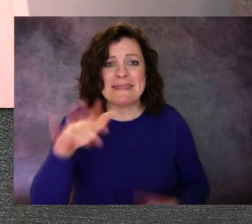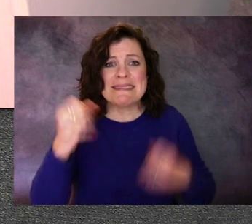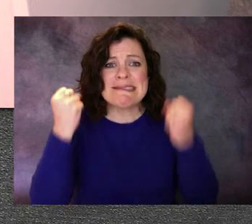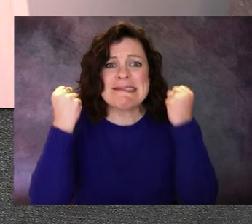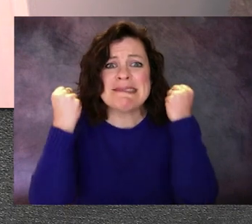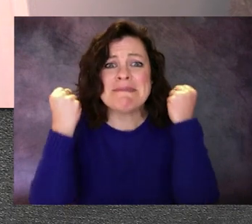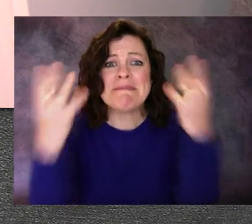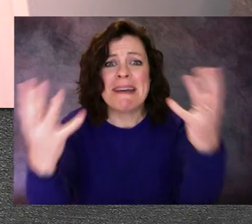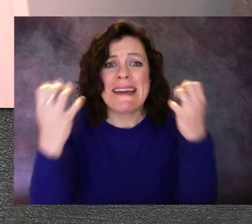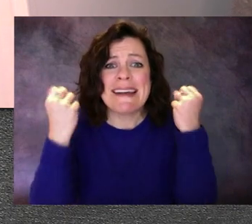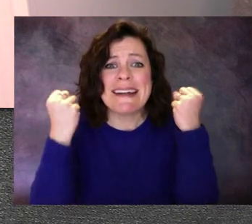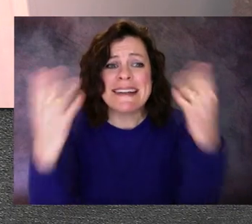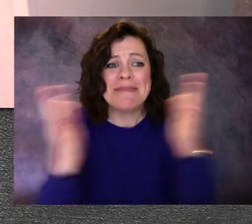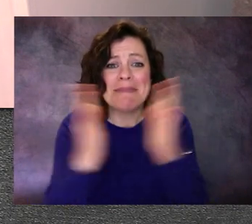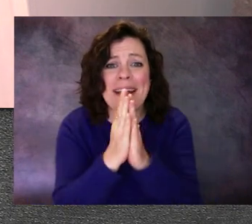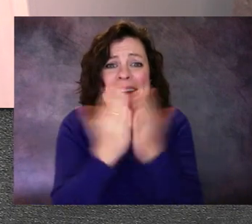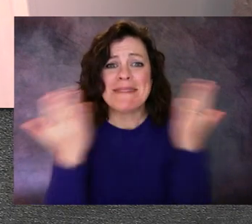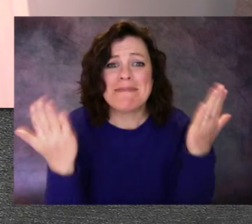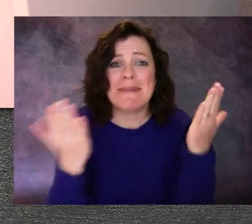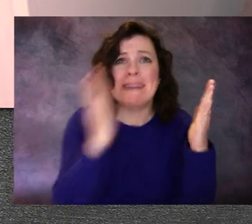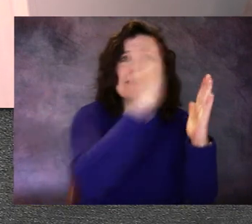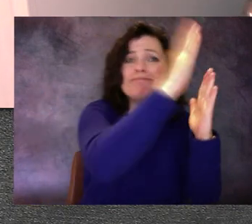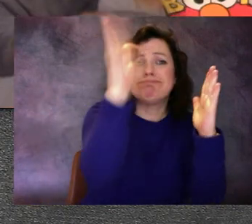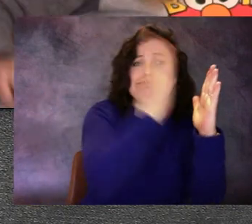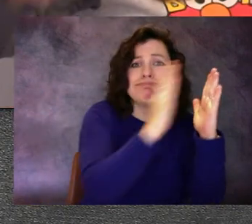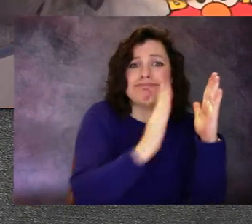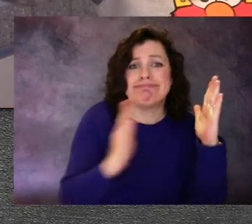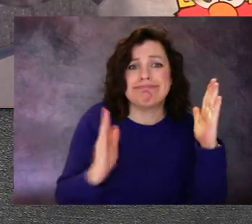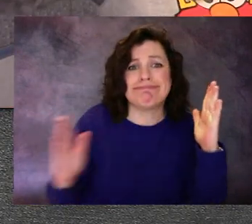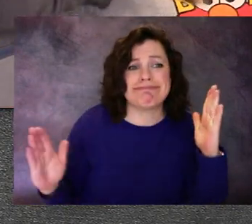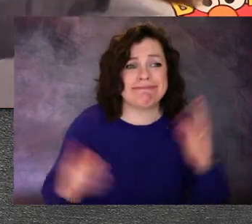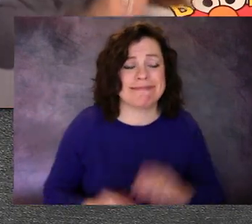so many books?